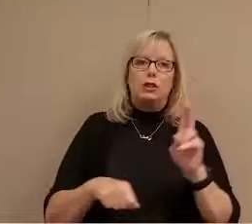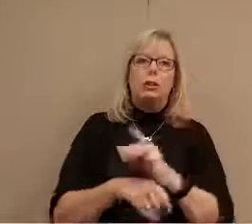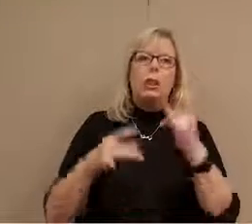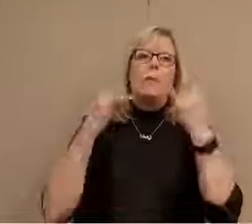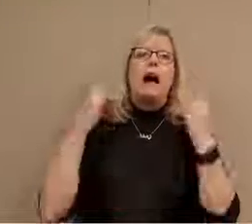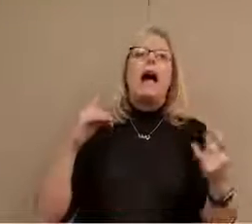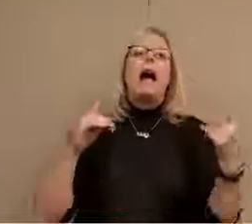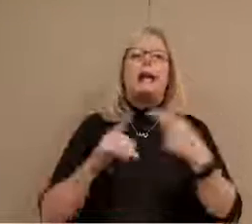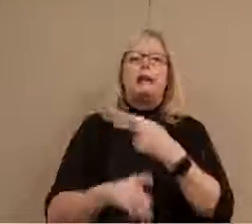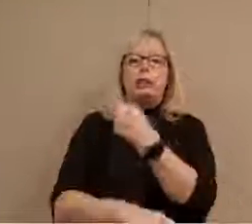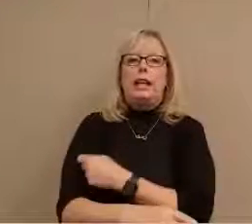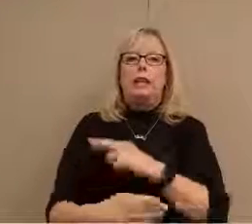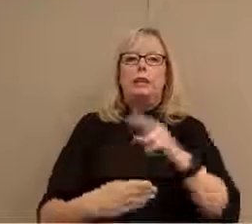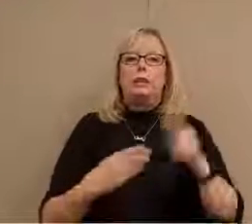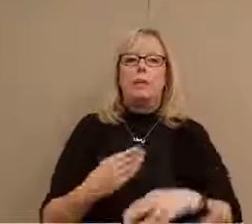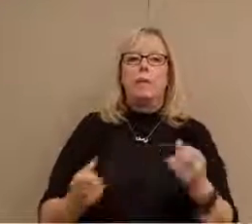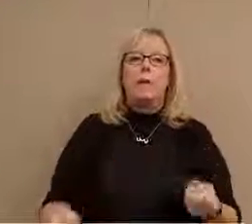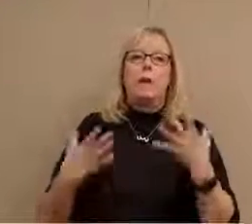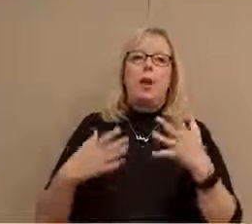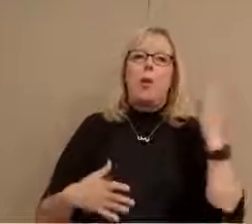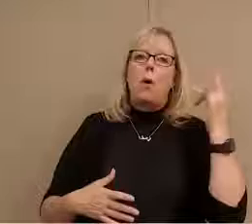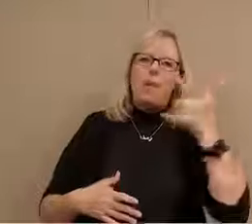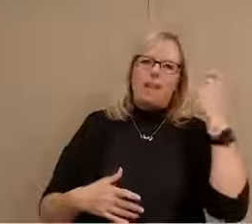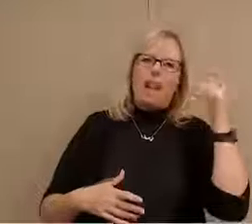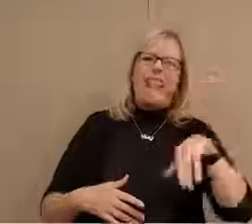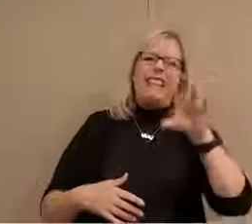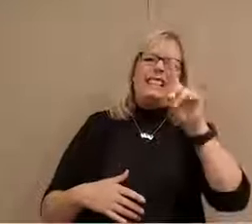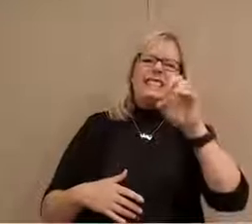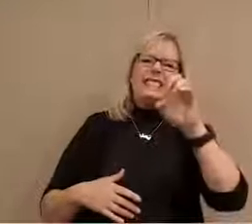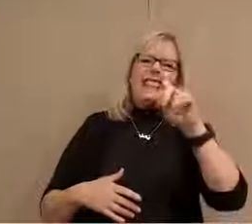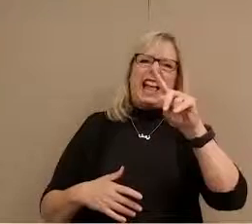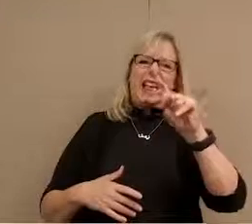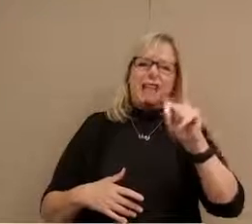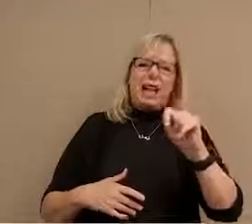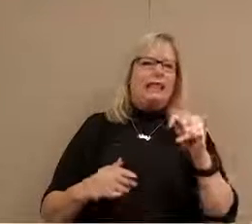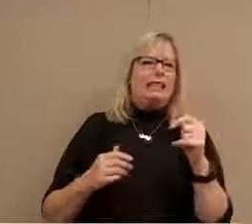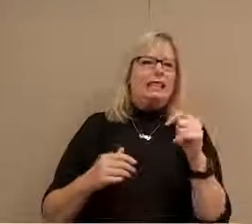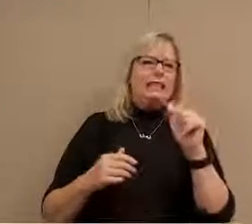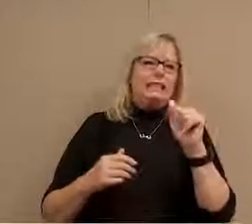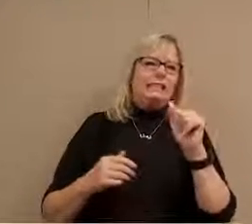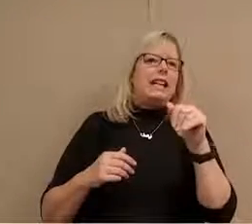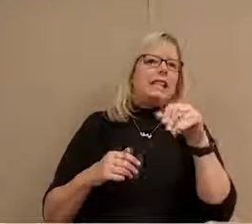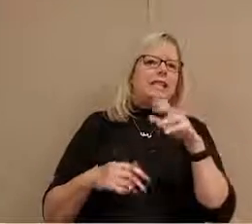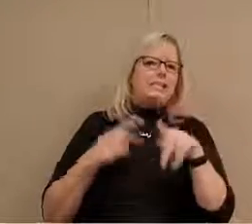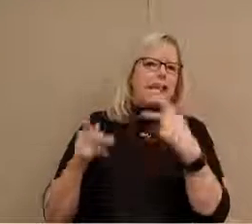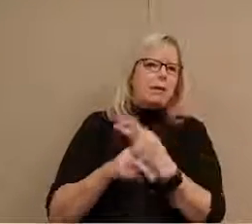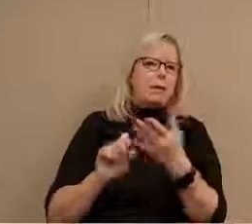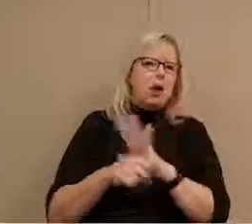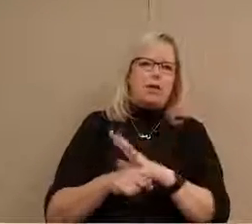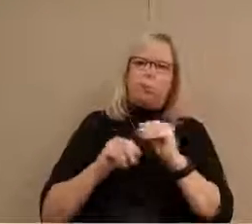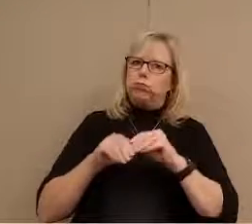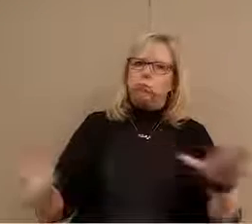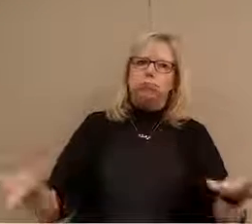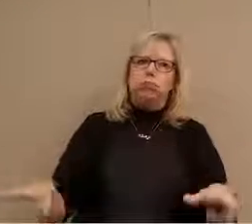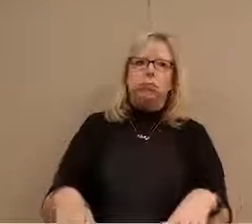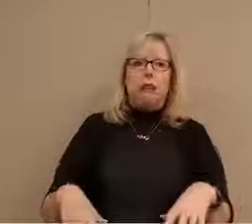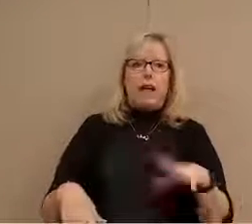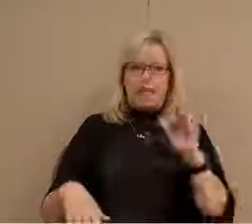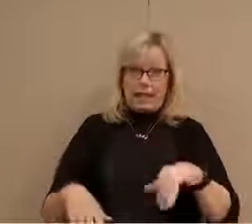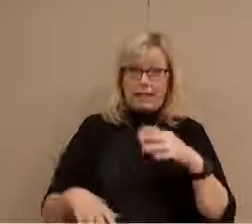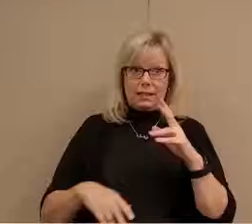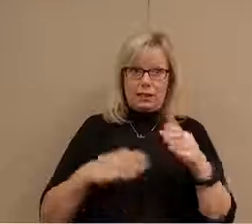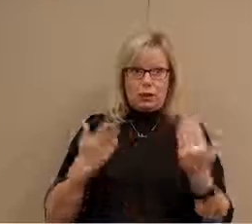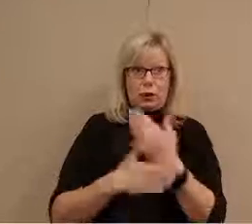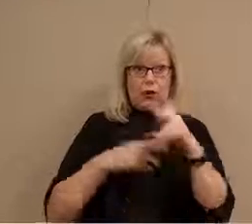not spreading. And a lot of this is being attributed to that Delta variant and the ease of spread. And these variants are coming about